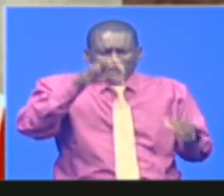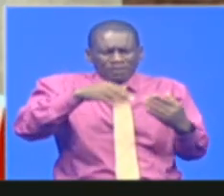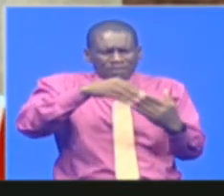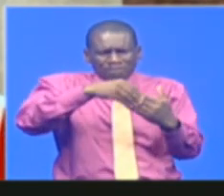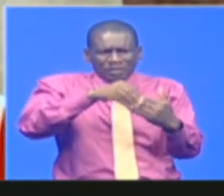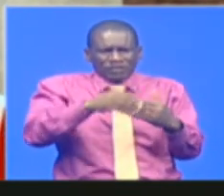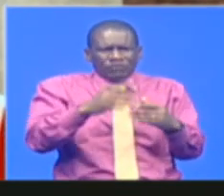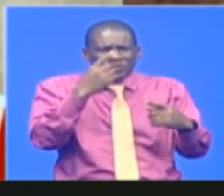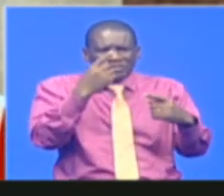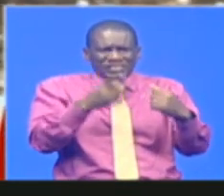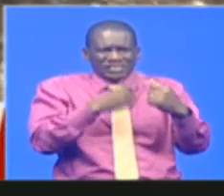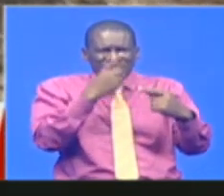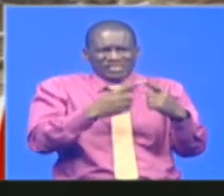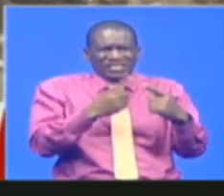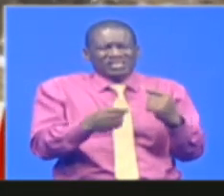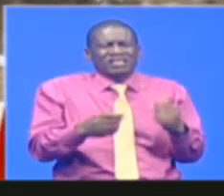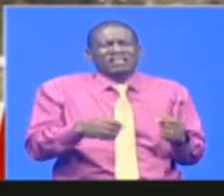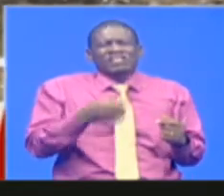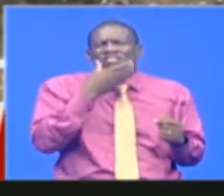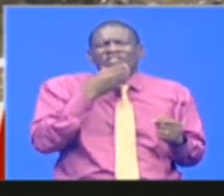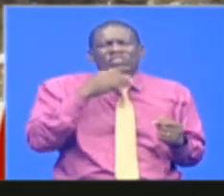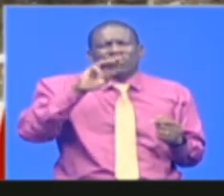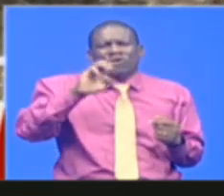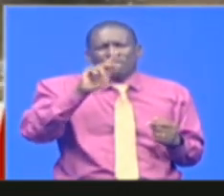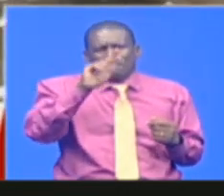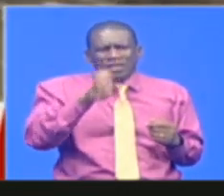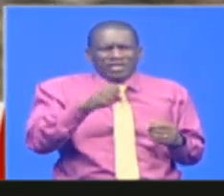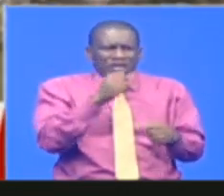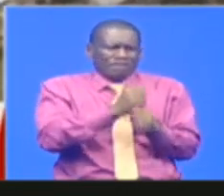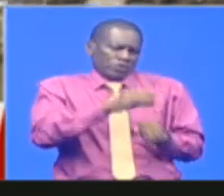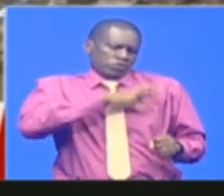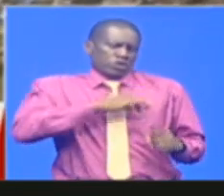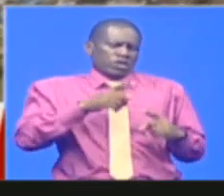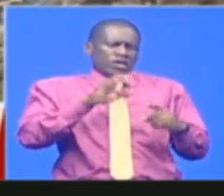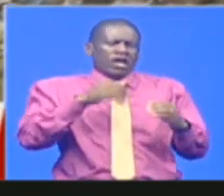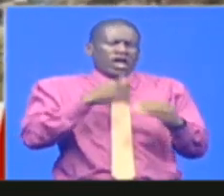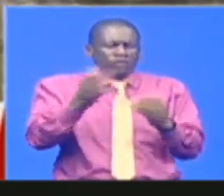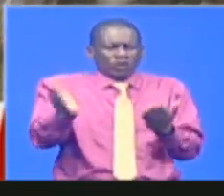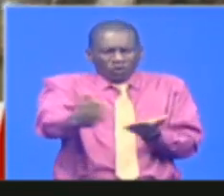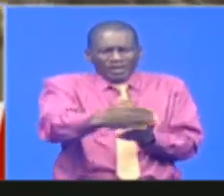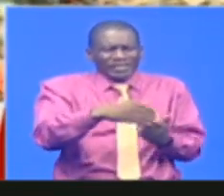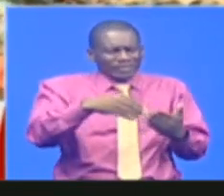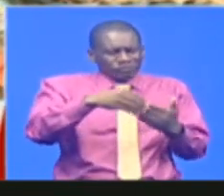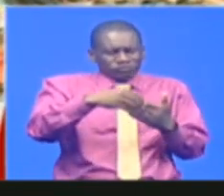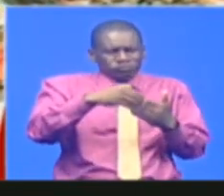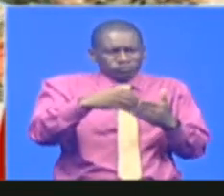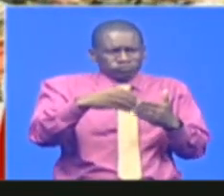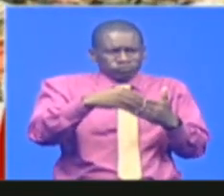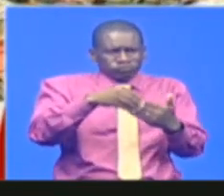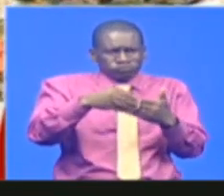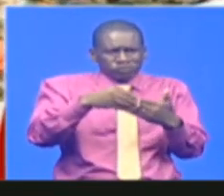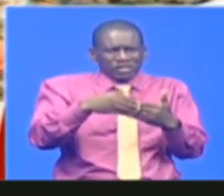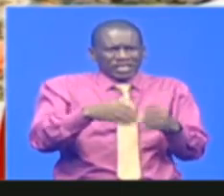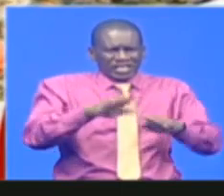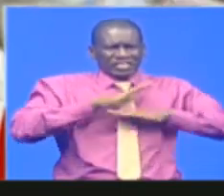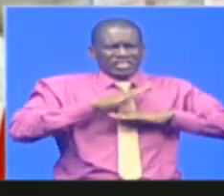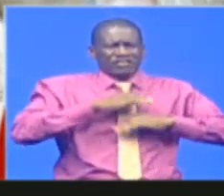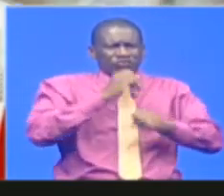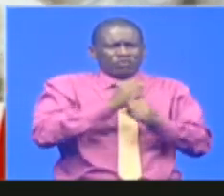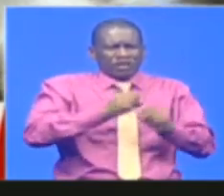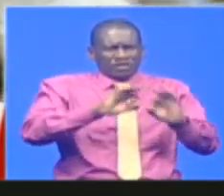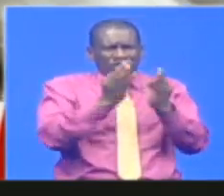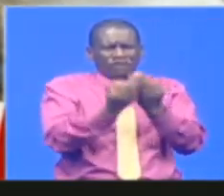6 years, father of three, Michael Kinyanjui, has been making a living from collecting and selling plastics. It's just enough to keep his family going.